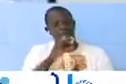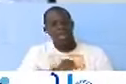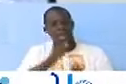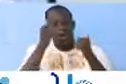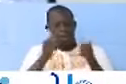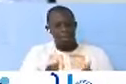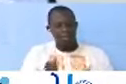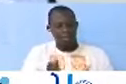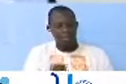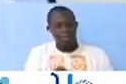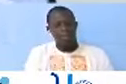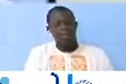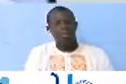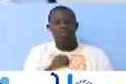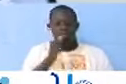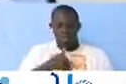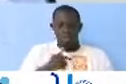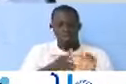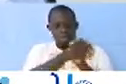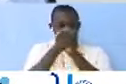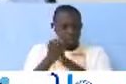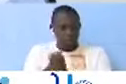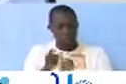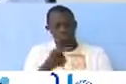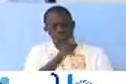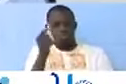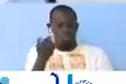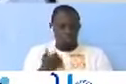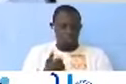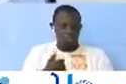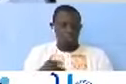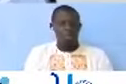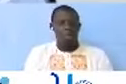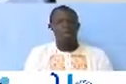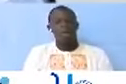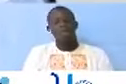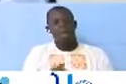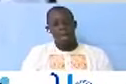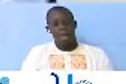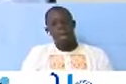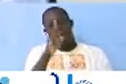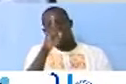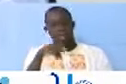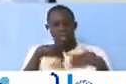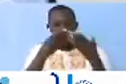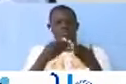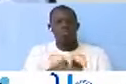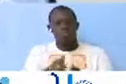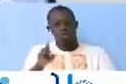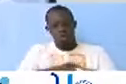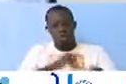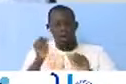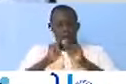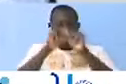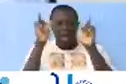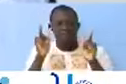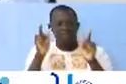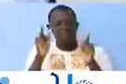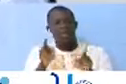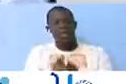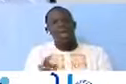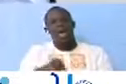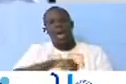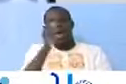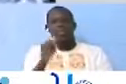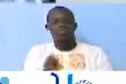from the chairman, I'm greeting all of you, so that God will give you a long life.